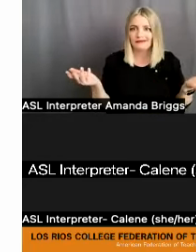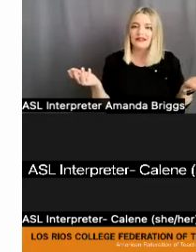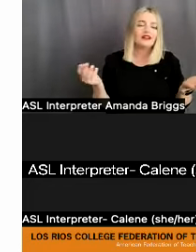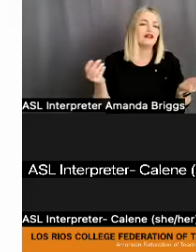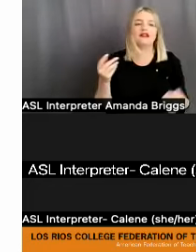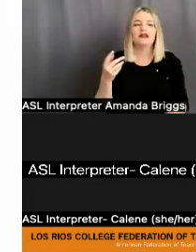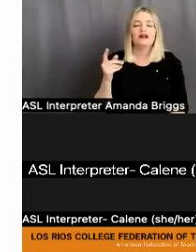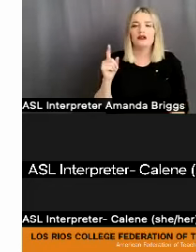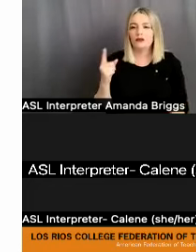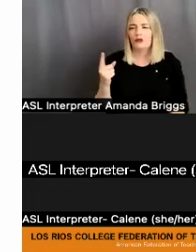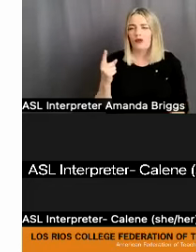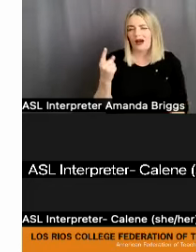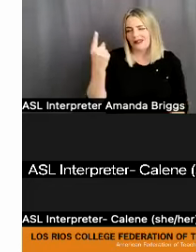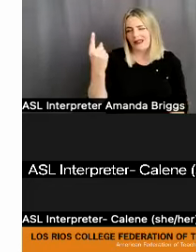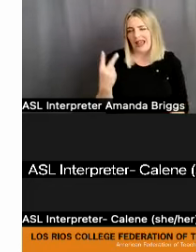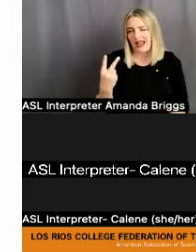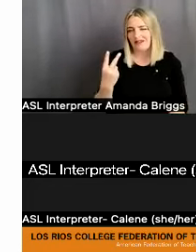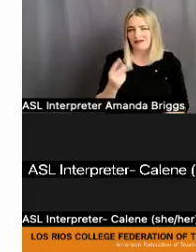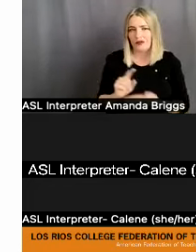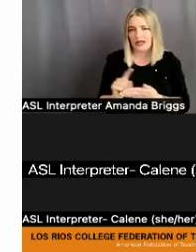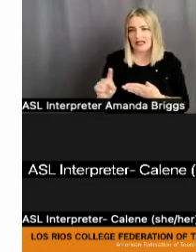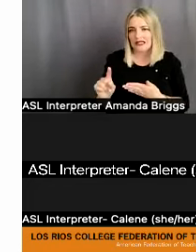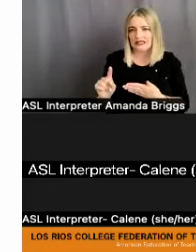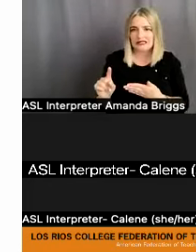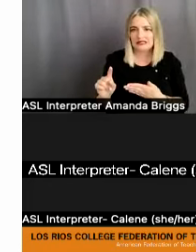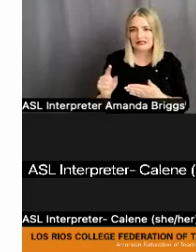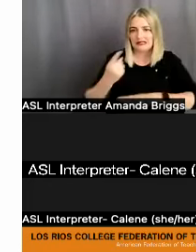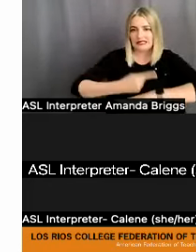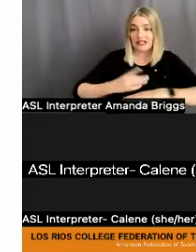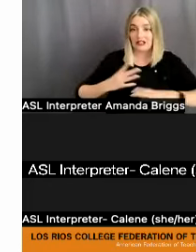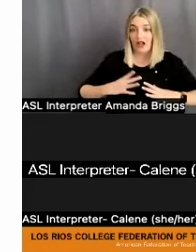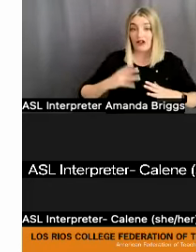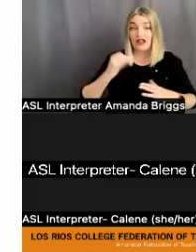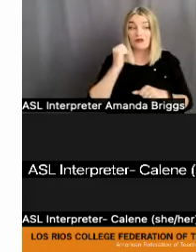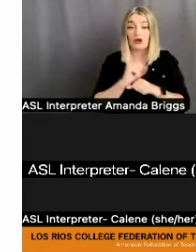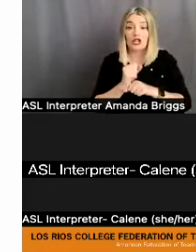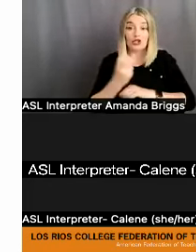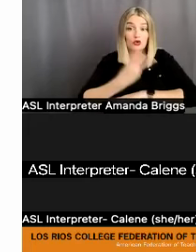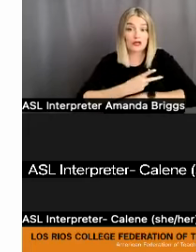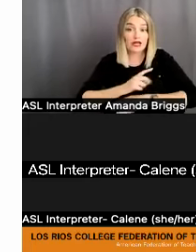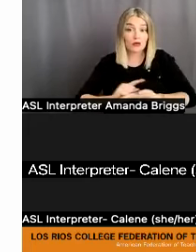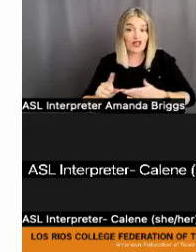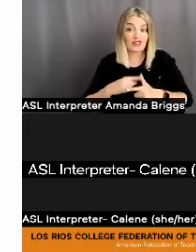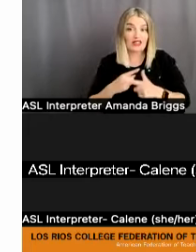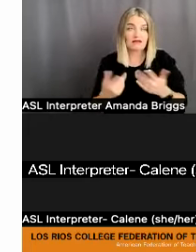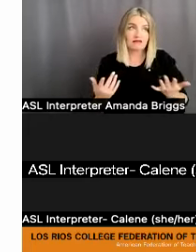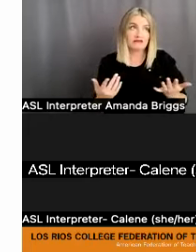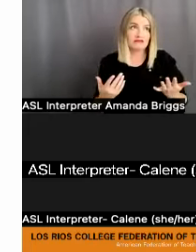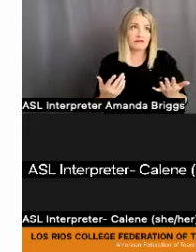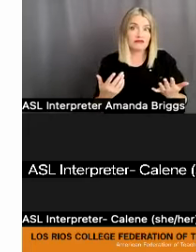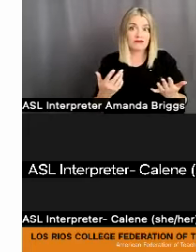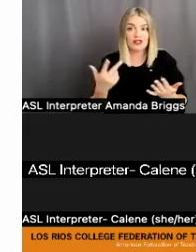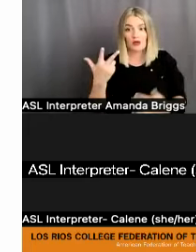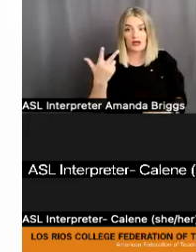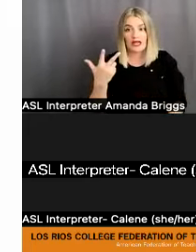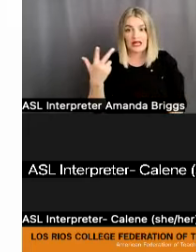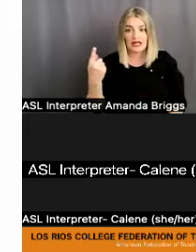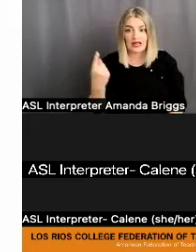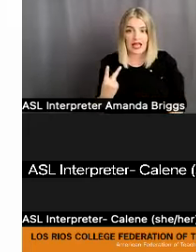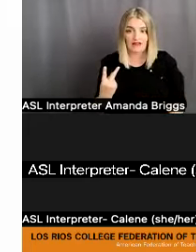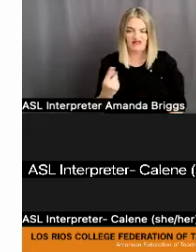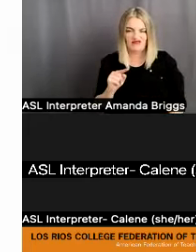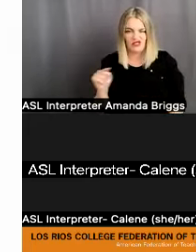1.5 weeks worth of days off, or could also, if you're only working 2 days a week, end up being, 3.5 to 4. So